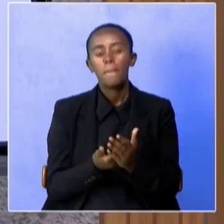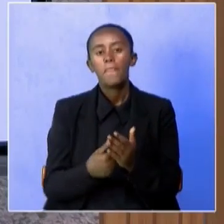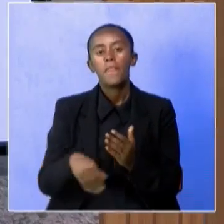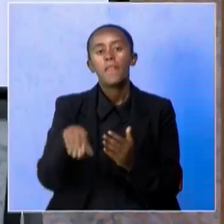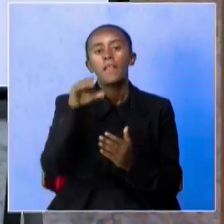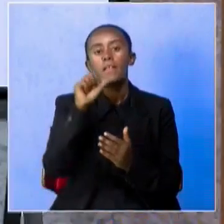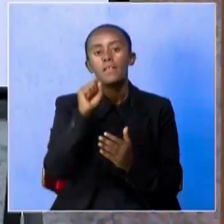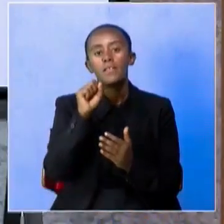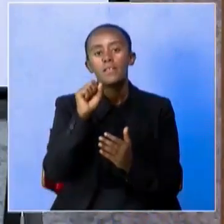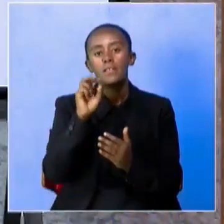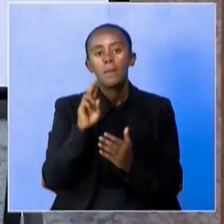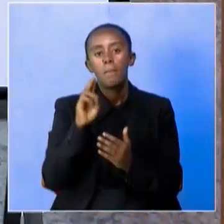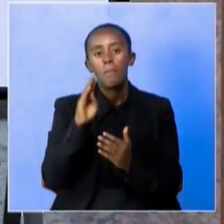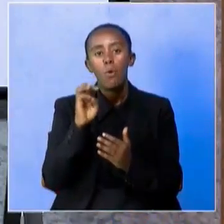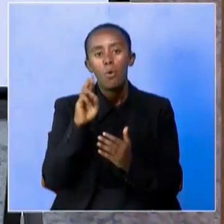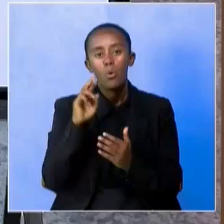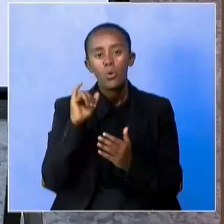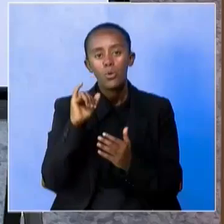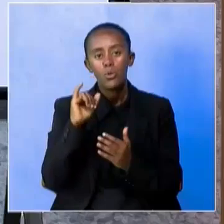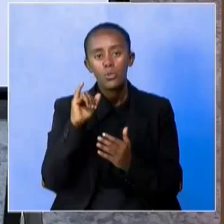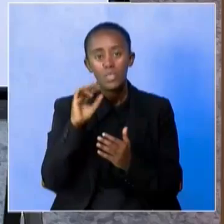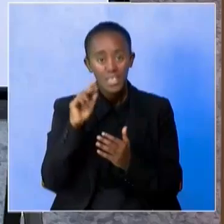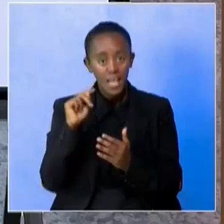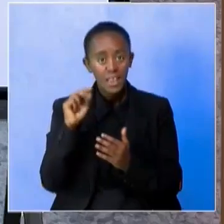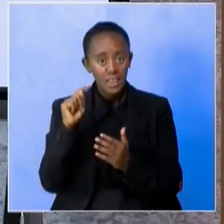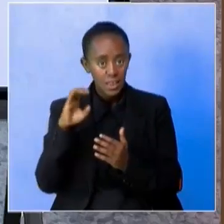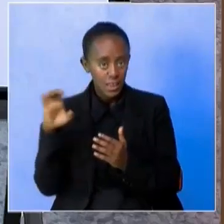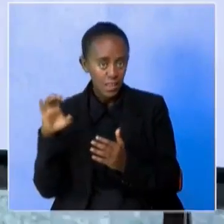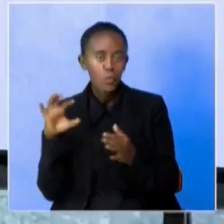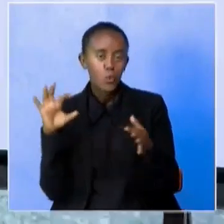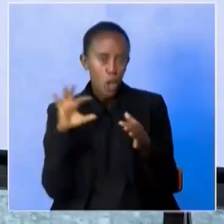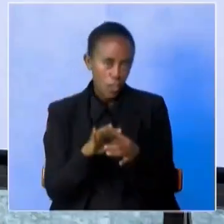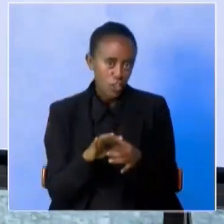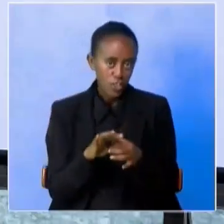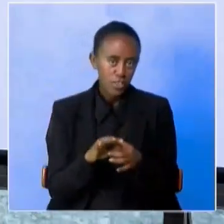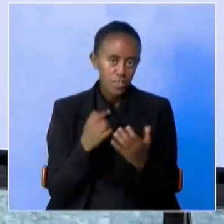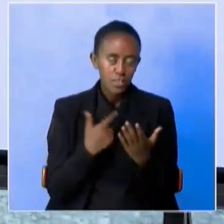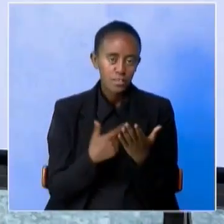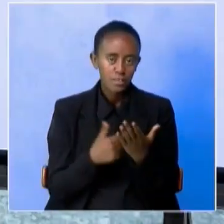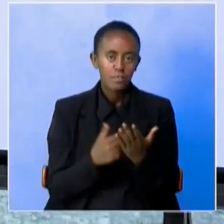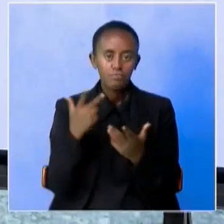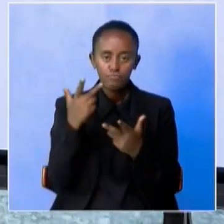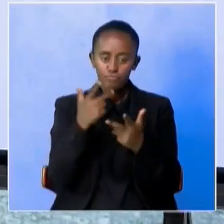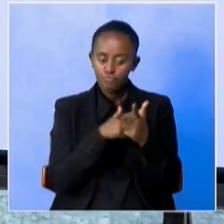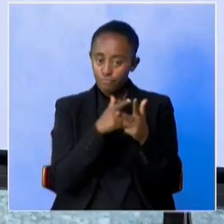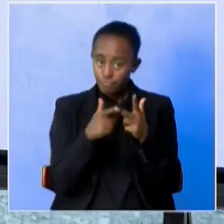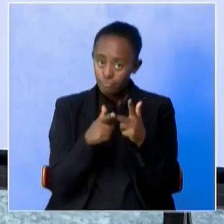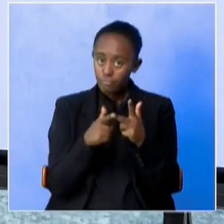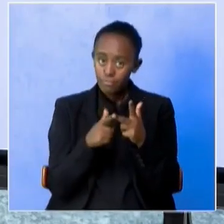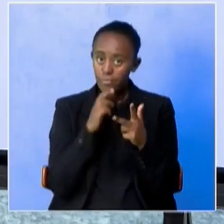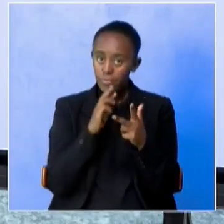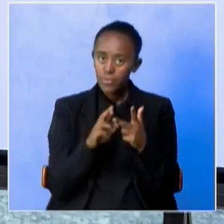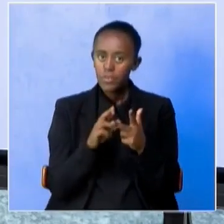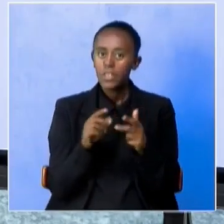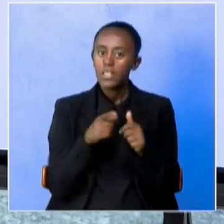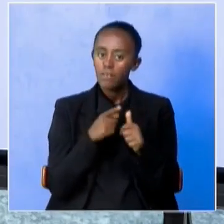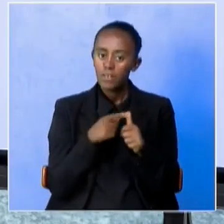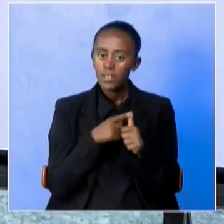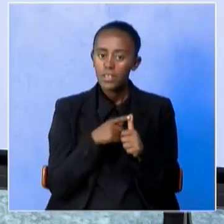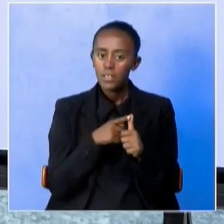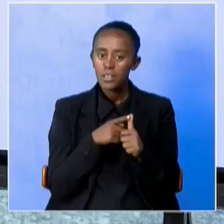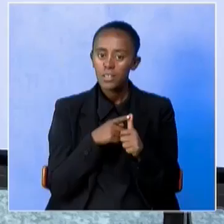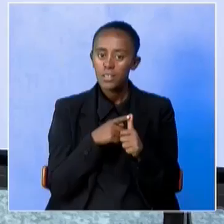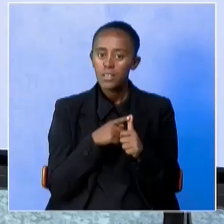and coordinating conjunctions. And that is what these three are. So let's see the first one,